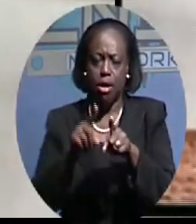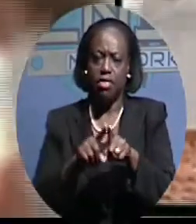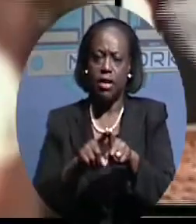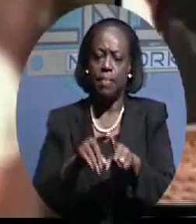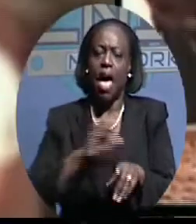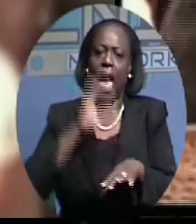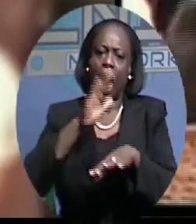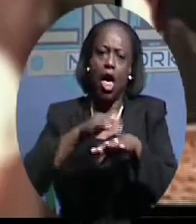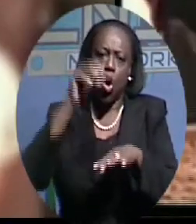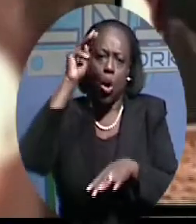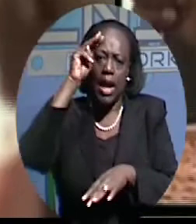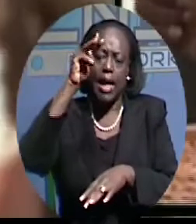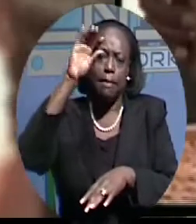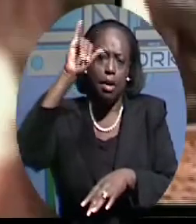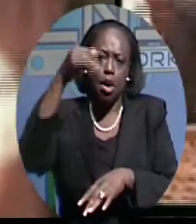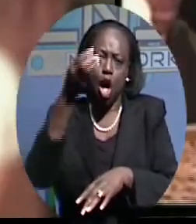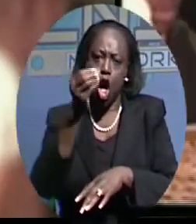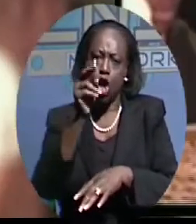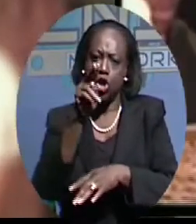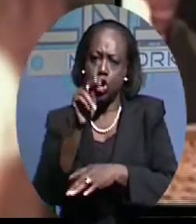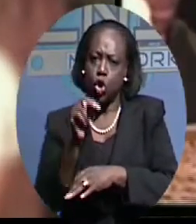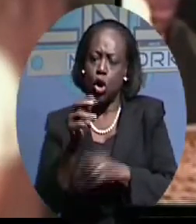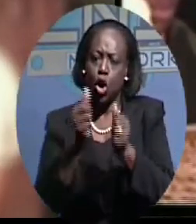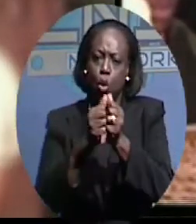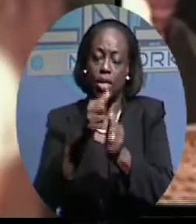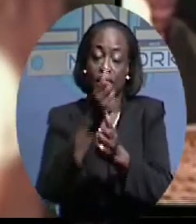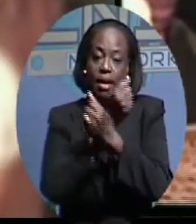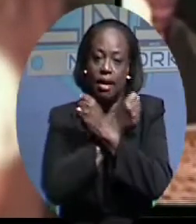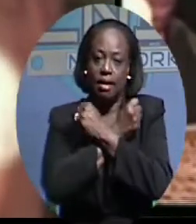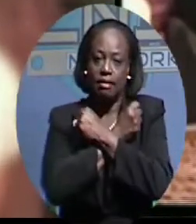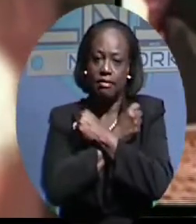I called him John the Beloved.